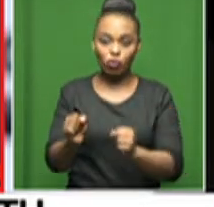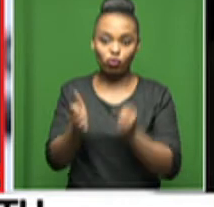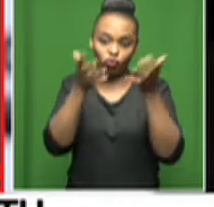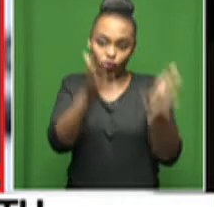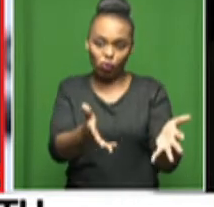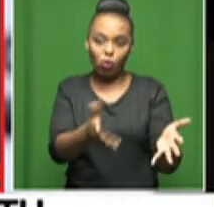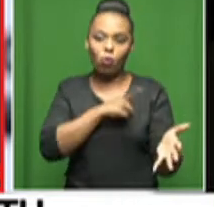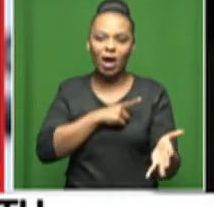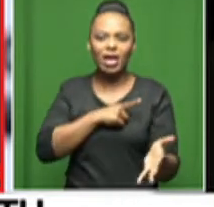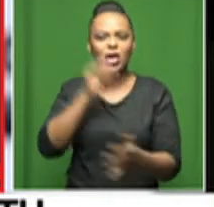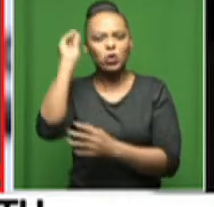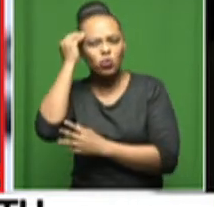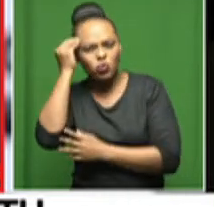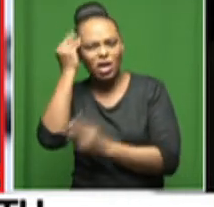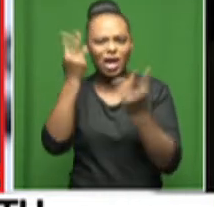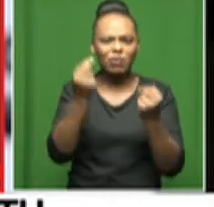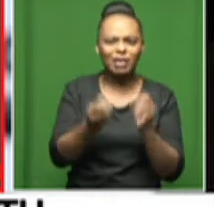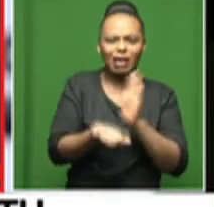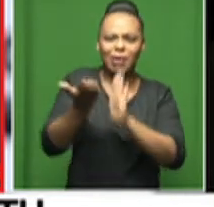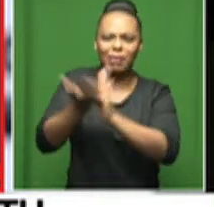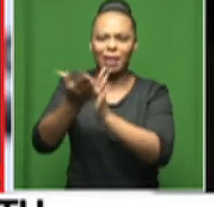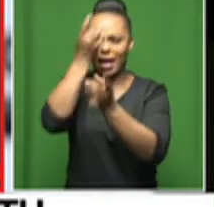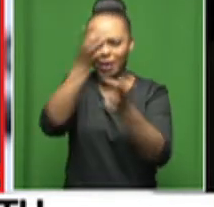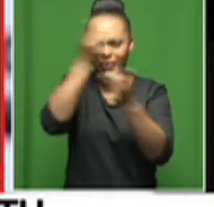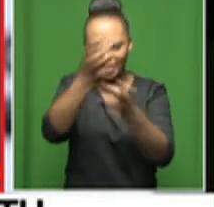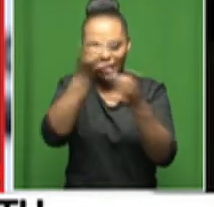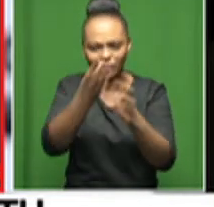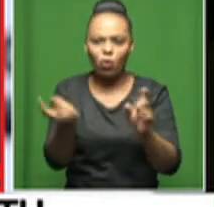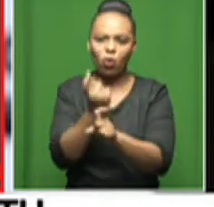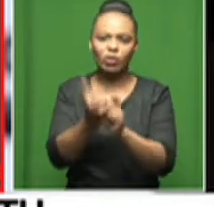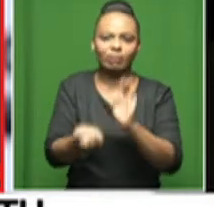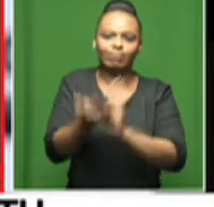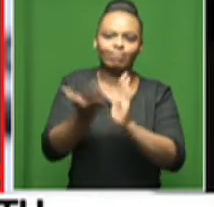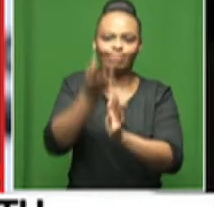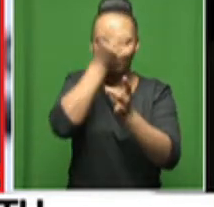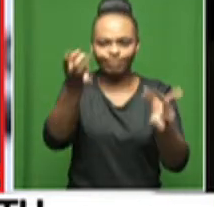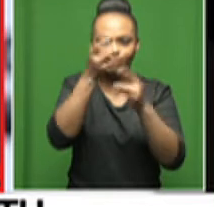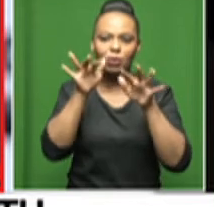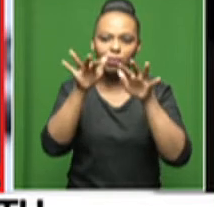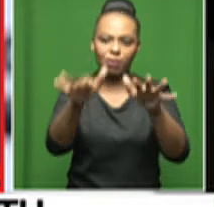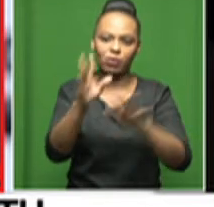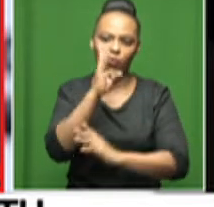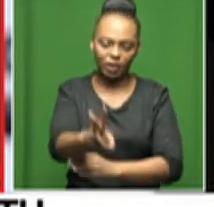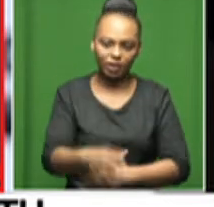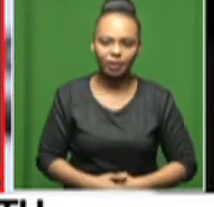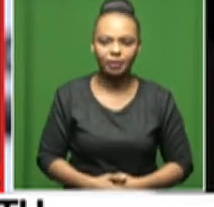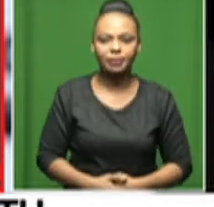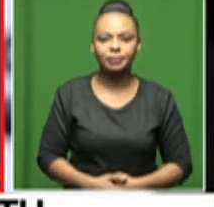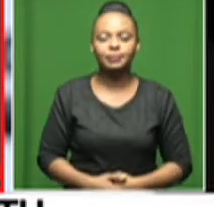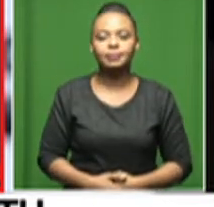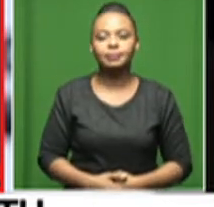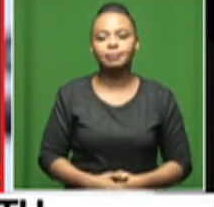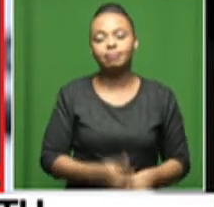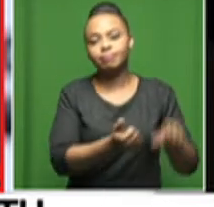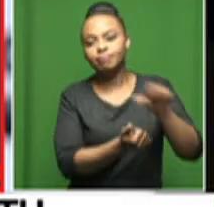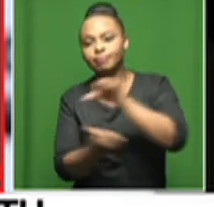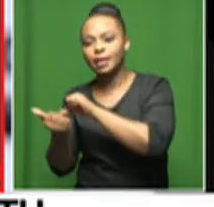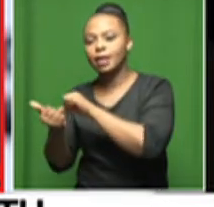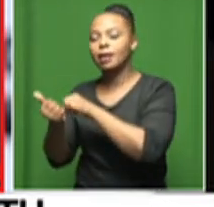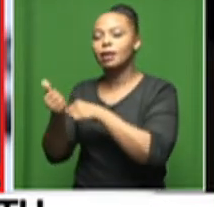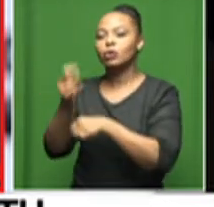new information, new decisions, and so on. But at each and every time, we shall continue to update the public. May I hand you back now to Dr.